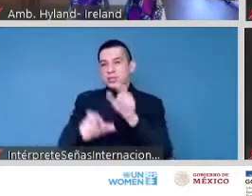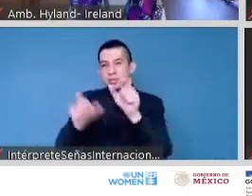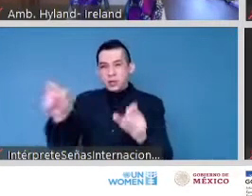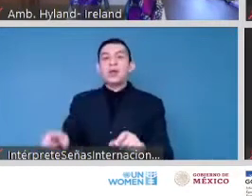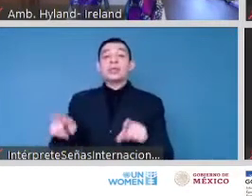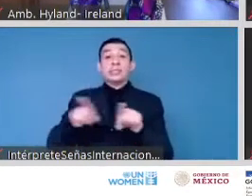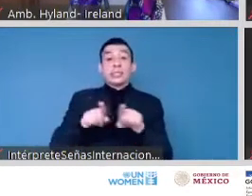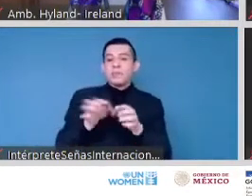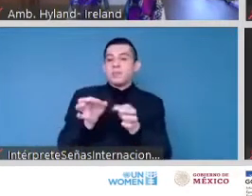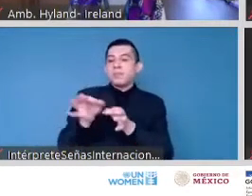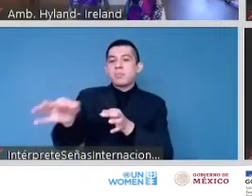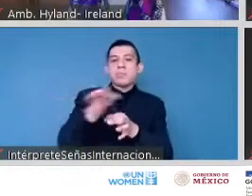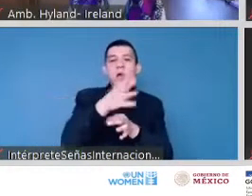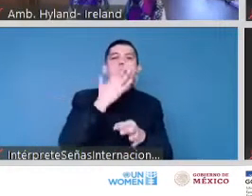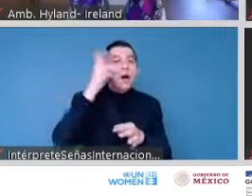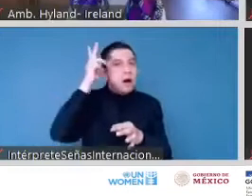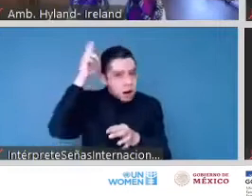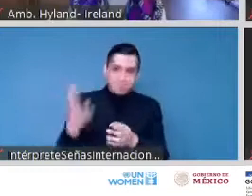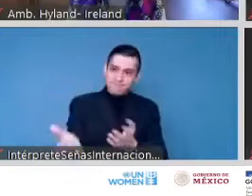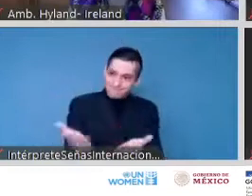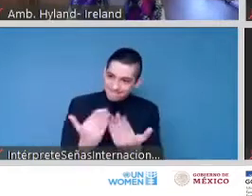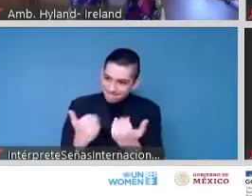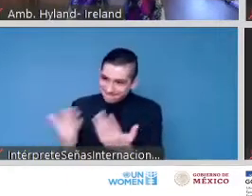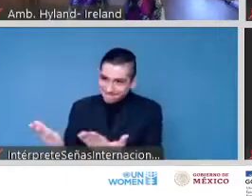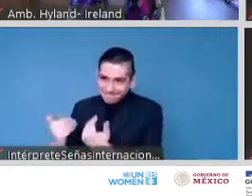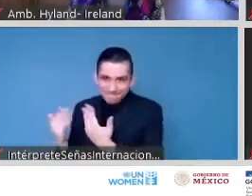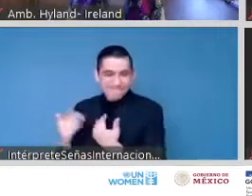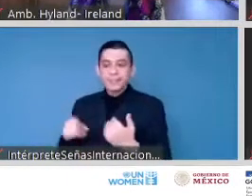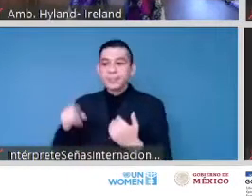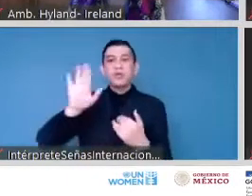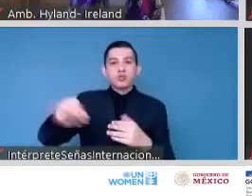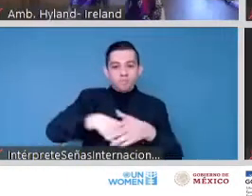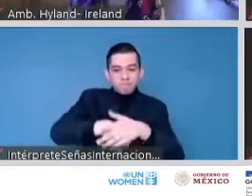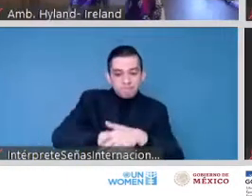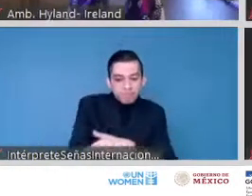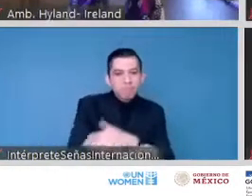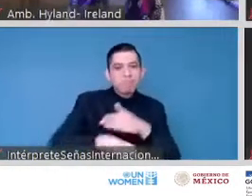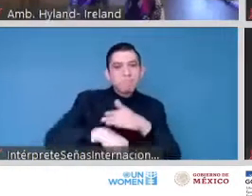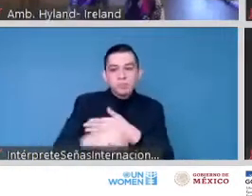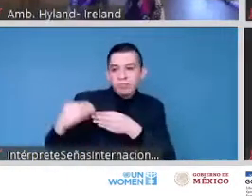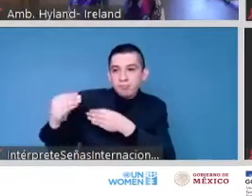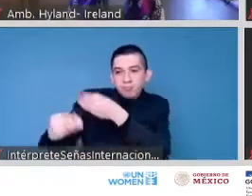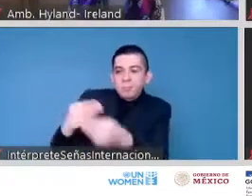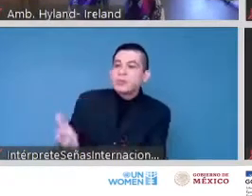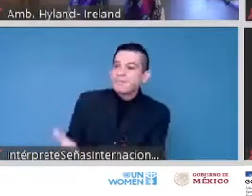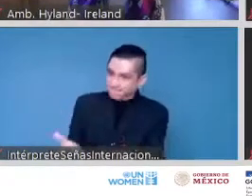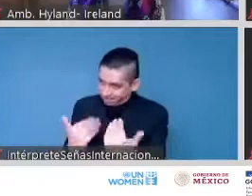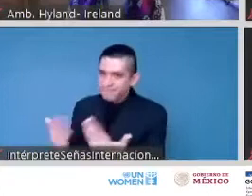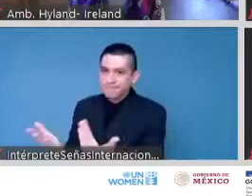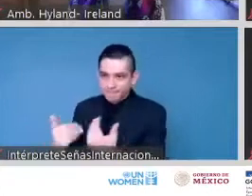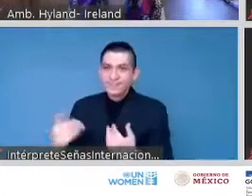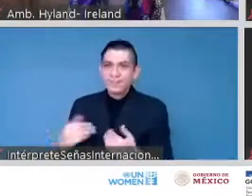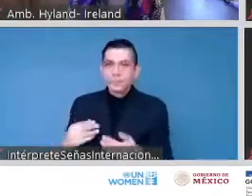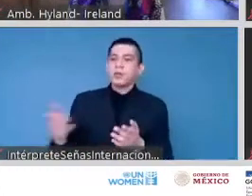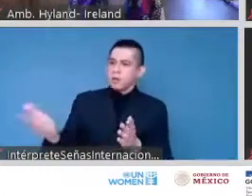price of living at the intersection of colonialism, racism, and sexism. And again, an area where we're trying to improve there